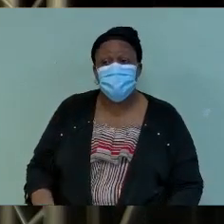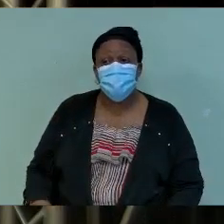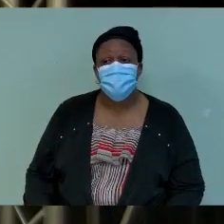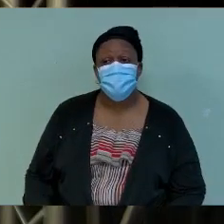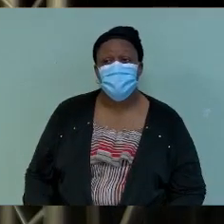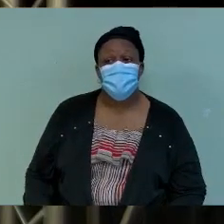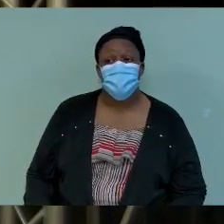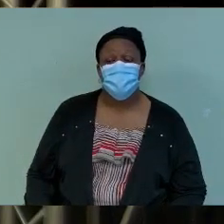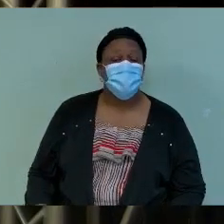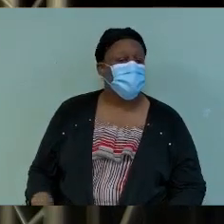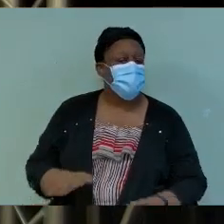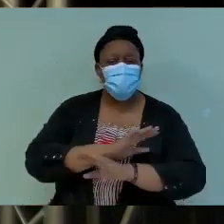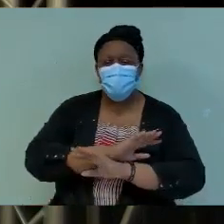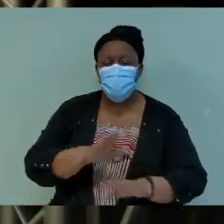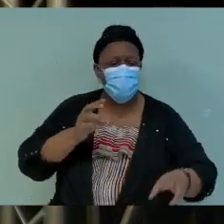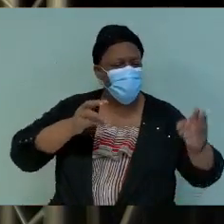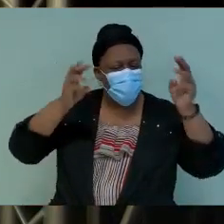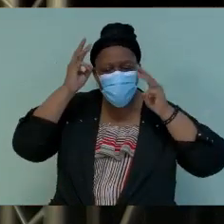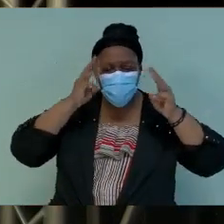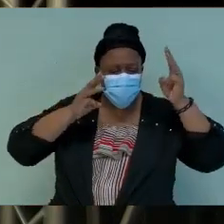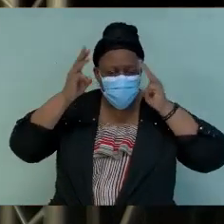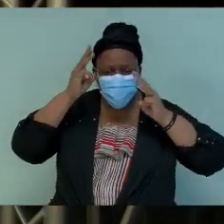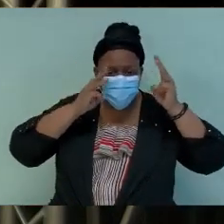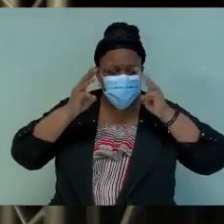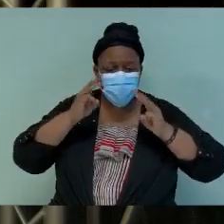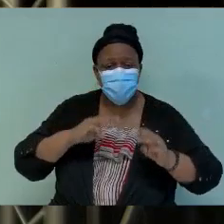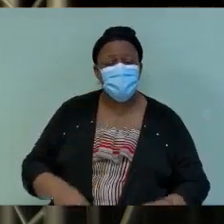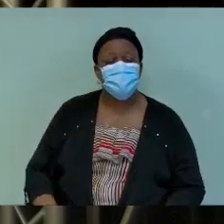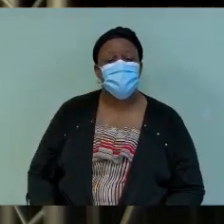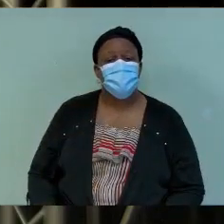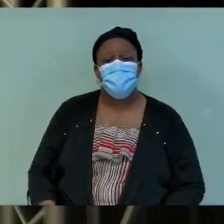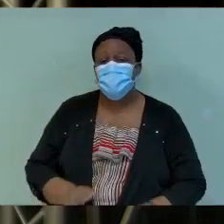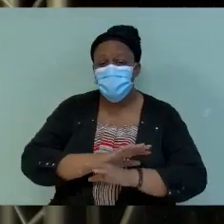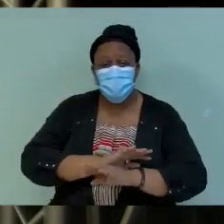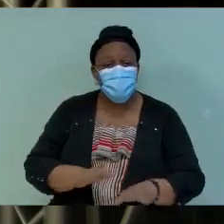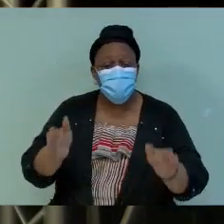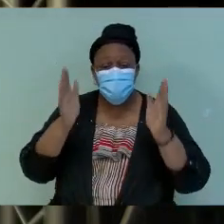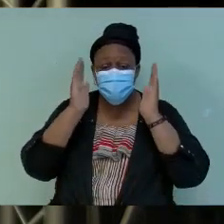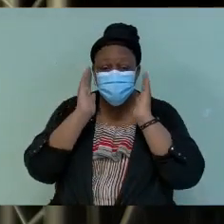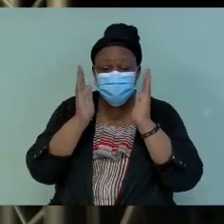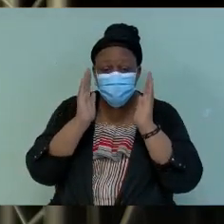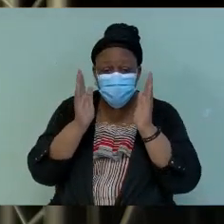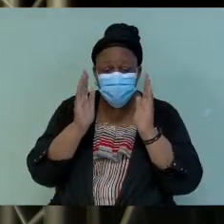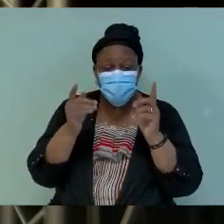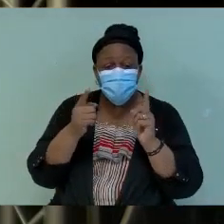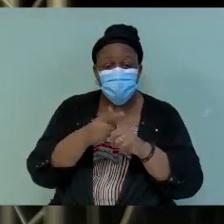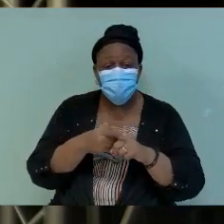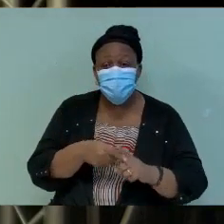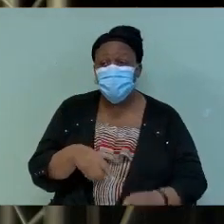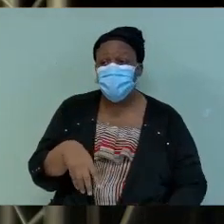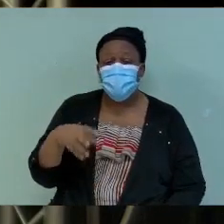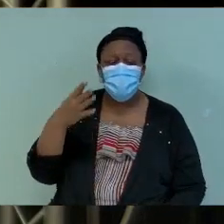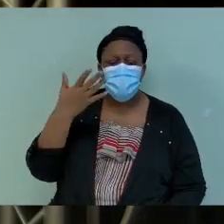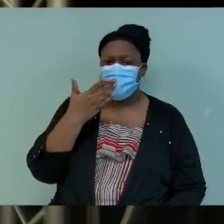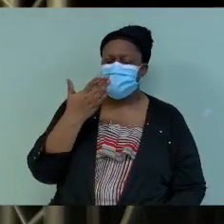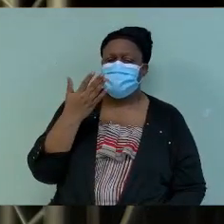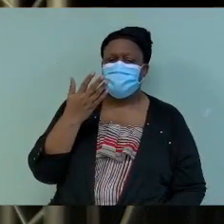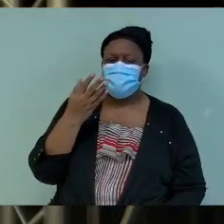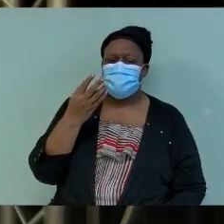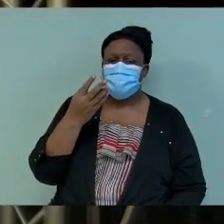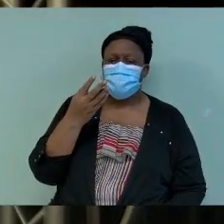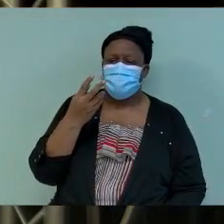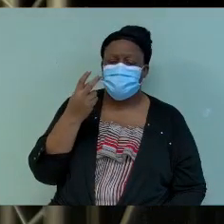Limit your worry and agitation by lessening the time you and your family spend watching or listening to